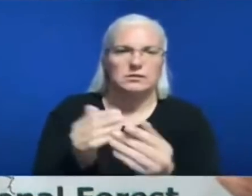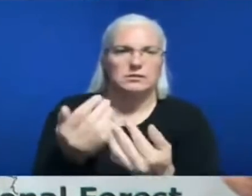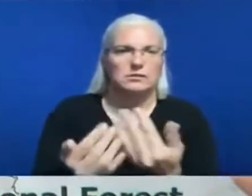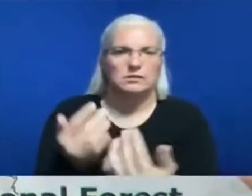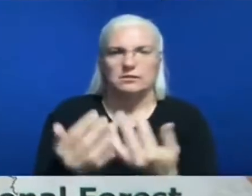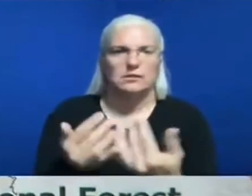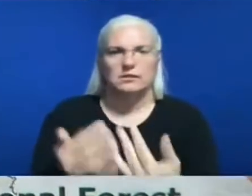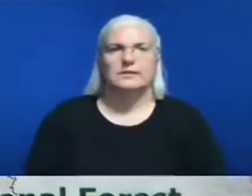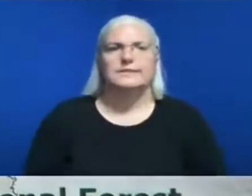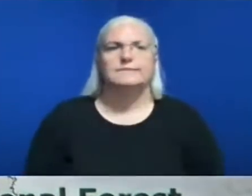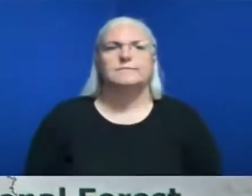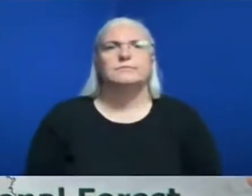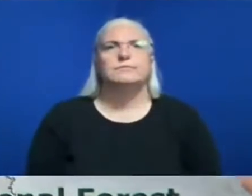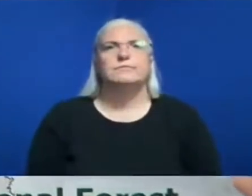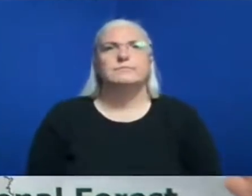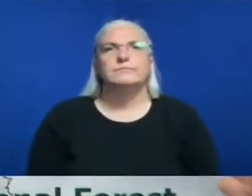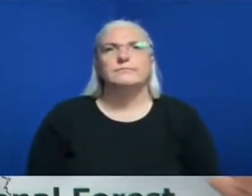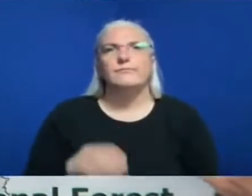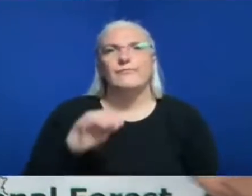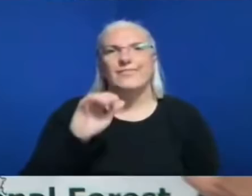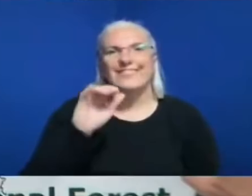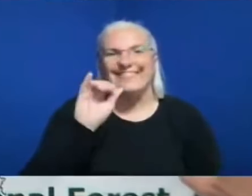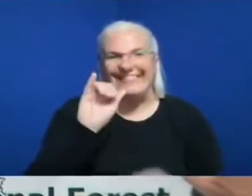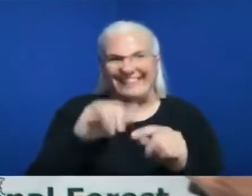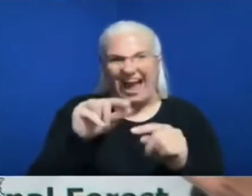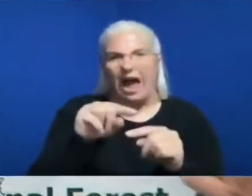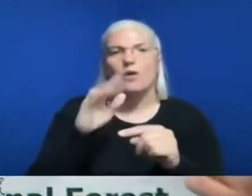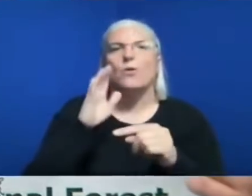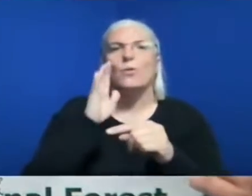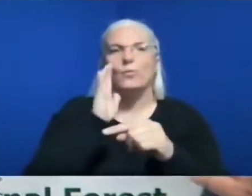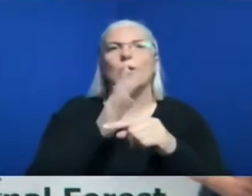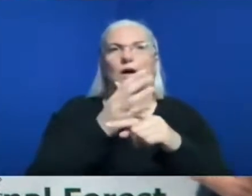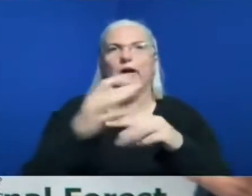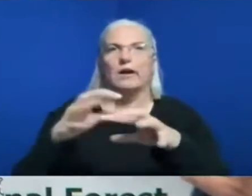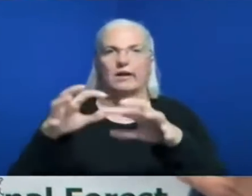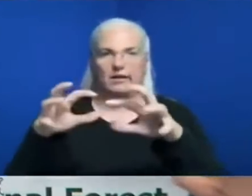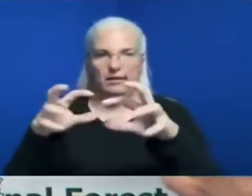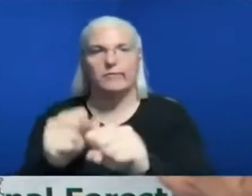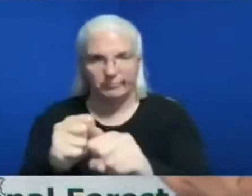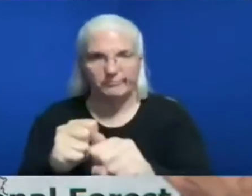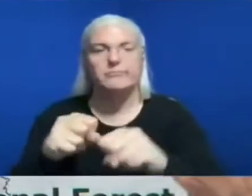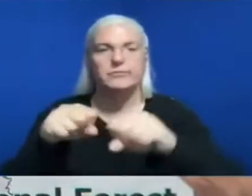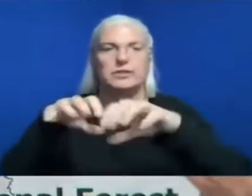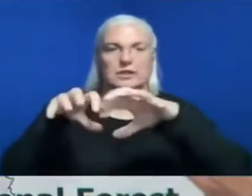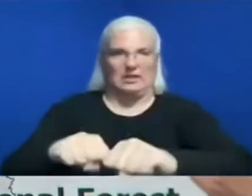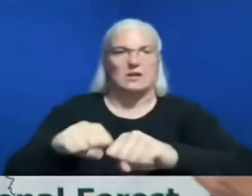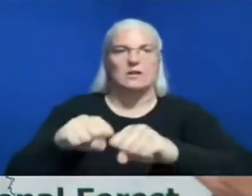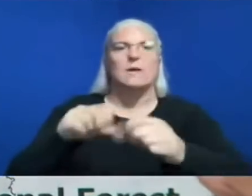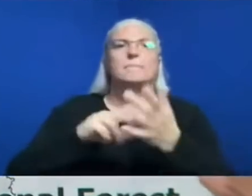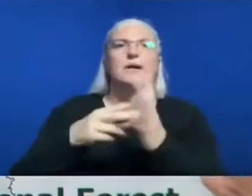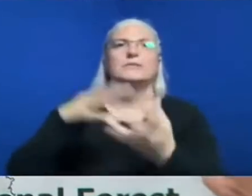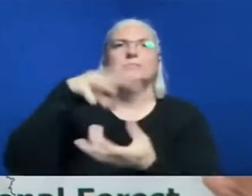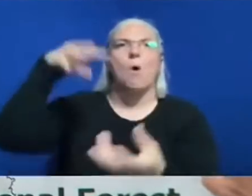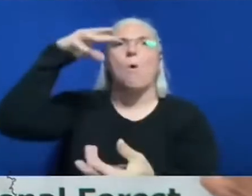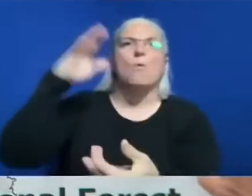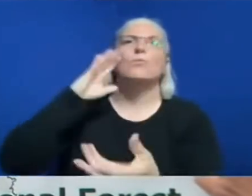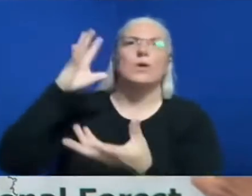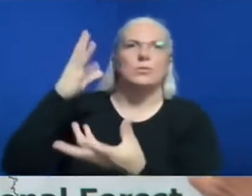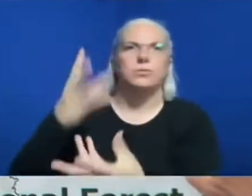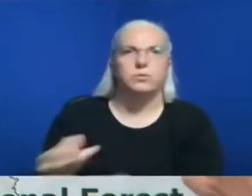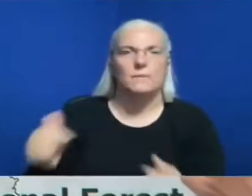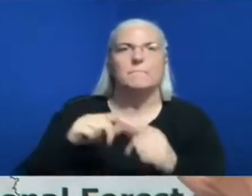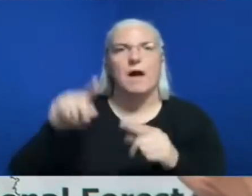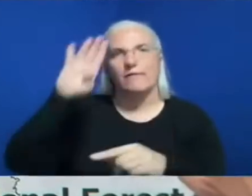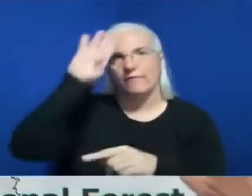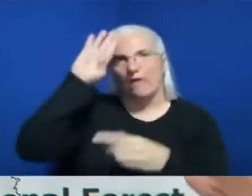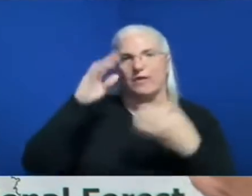is consumed now, and that smoke is greatly dissipated. We do have people that are in here daily that are making sure that nothing can come across, because we do have